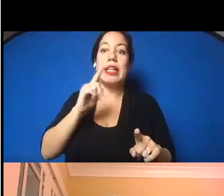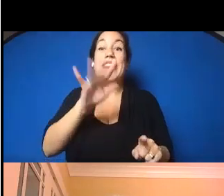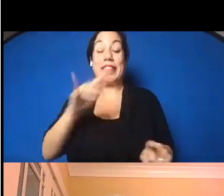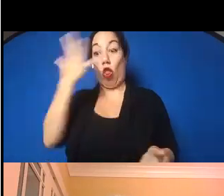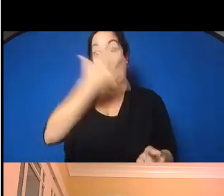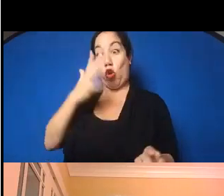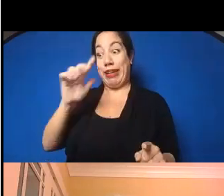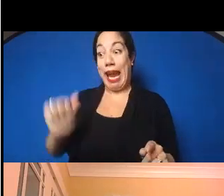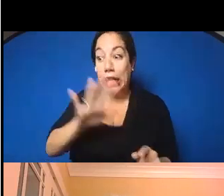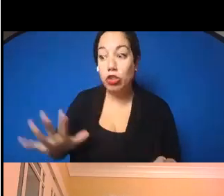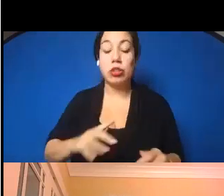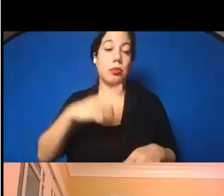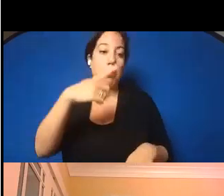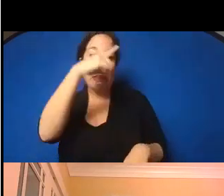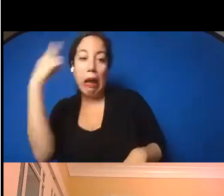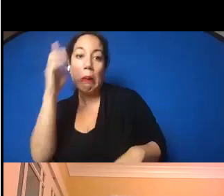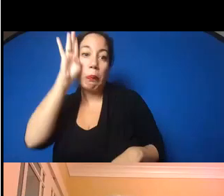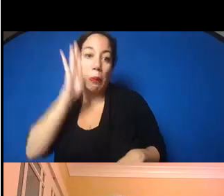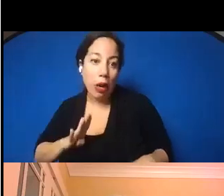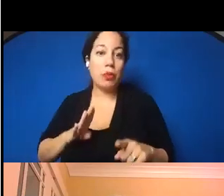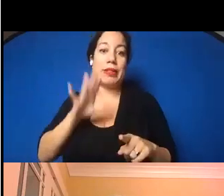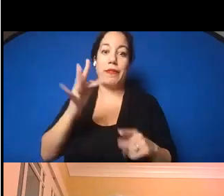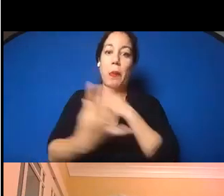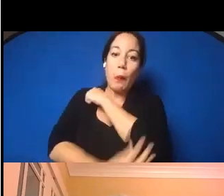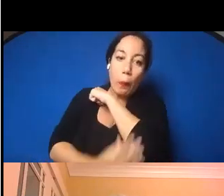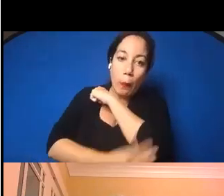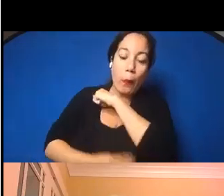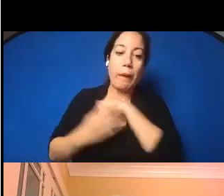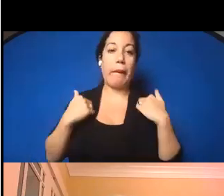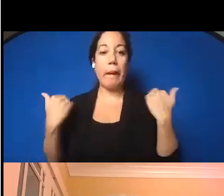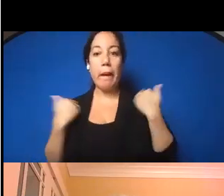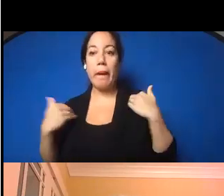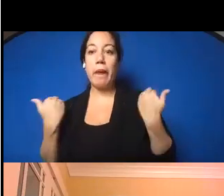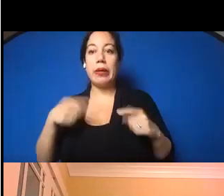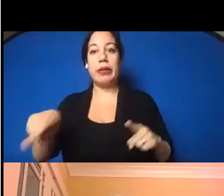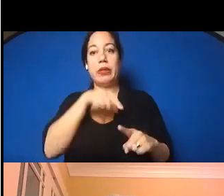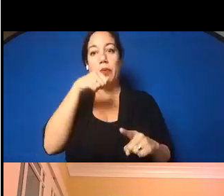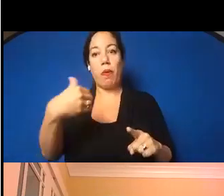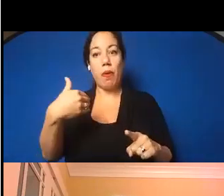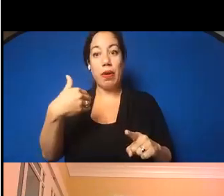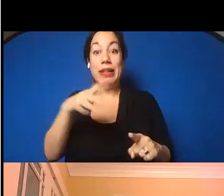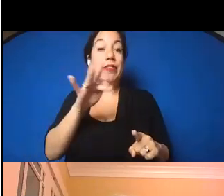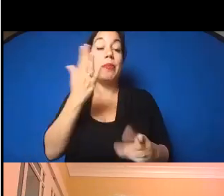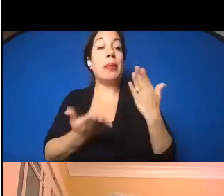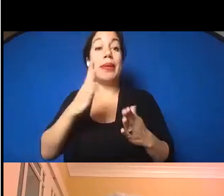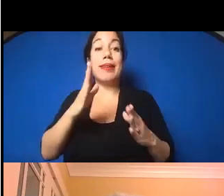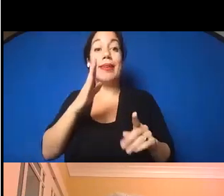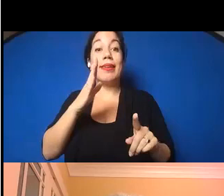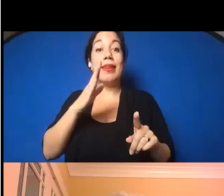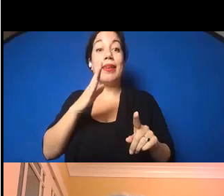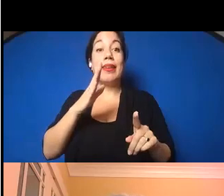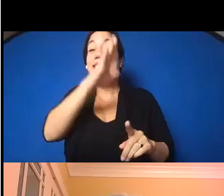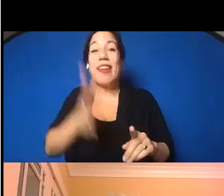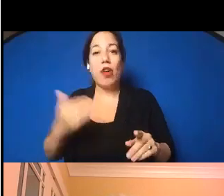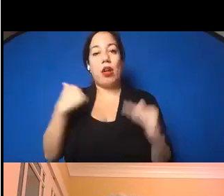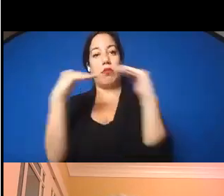they're Black or brown, if they're poor or young, they don't have they never had equitable access, and